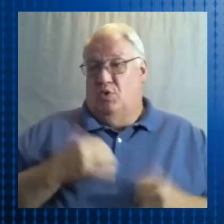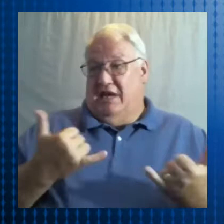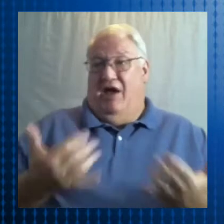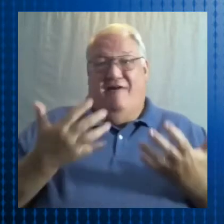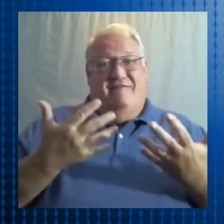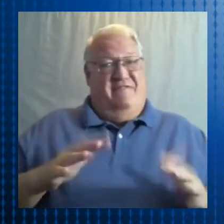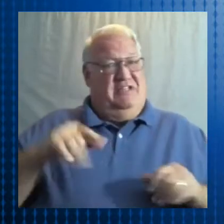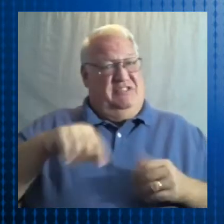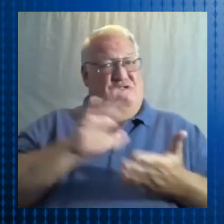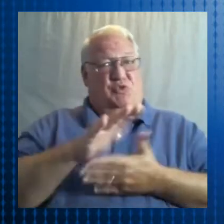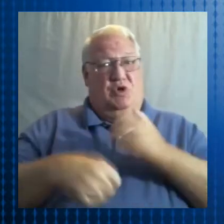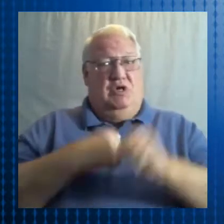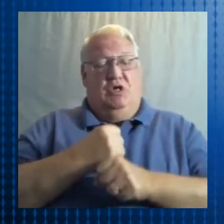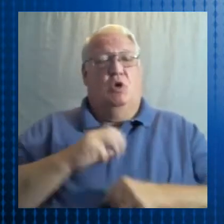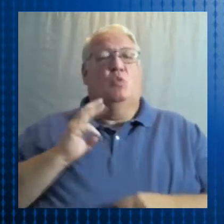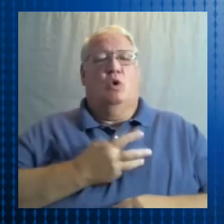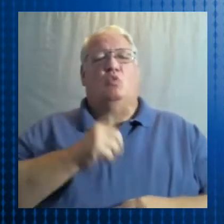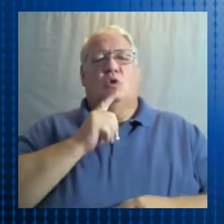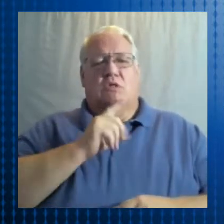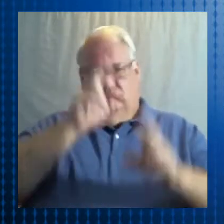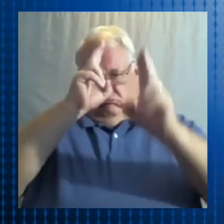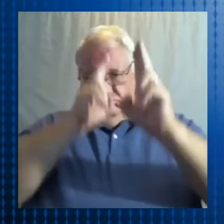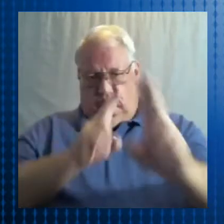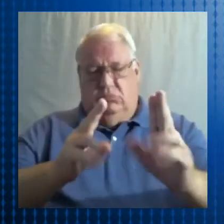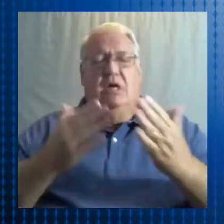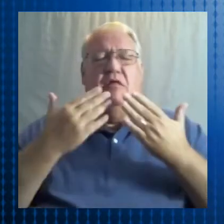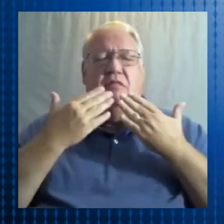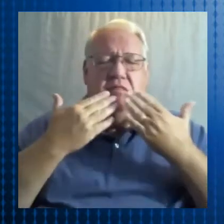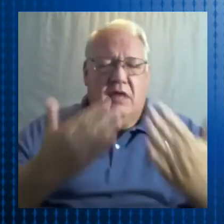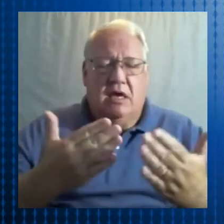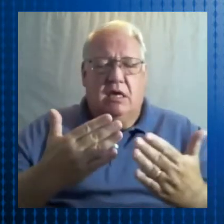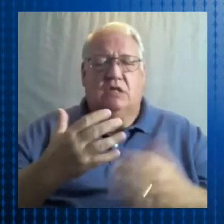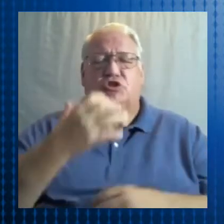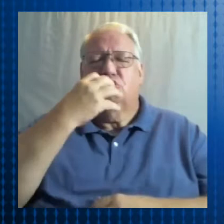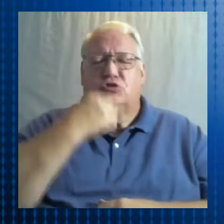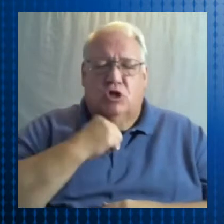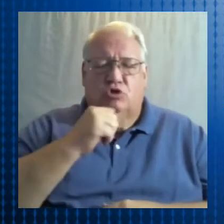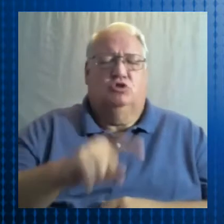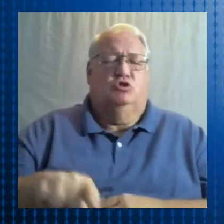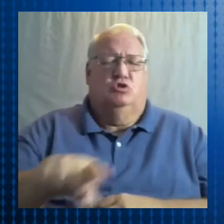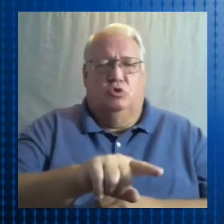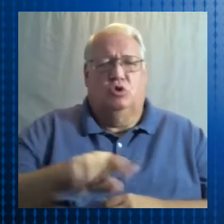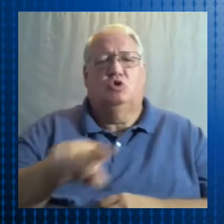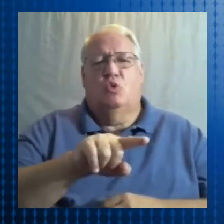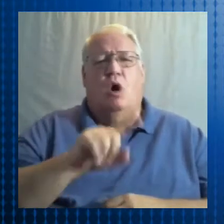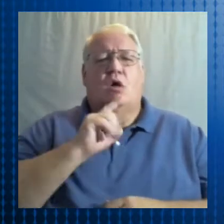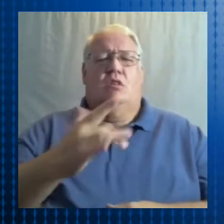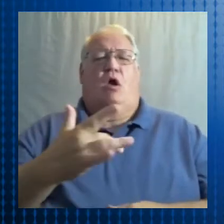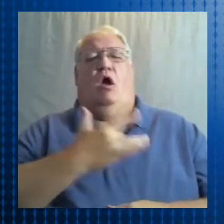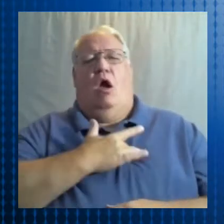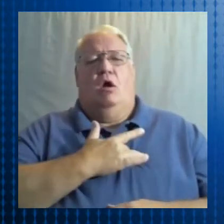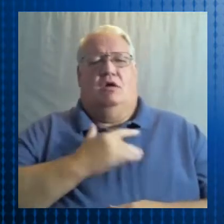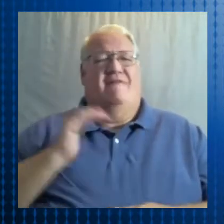we celebrate you. We thank you. We cherish you. You are the heart of our